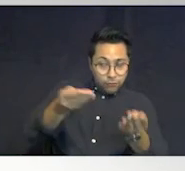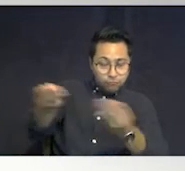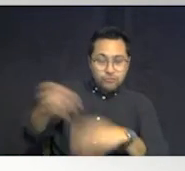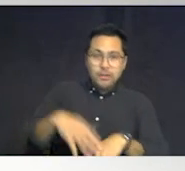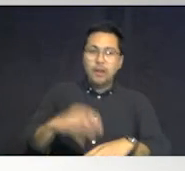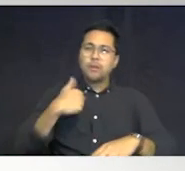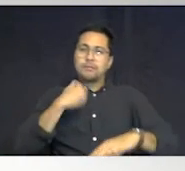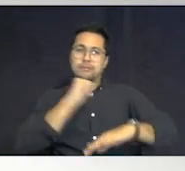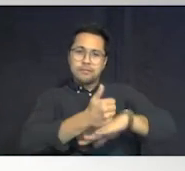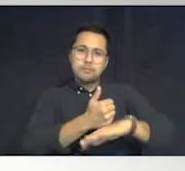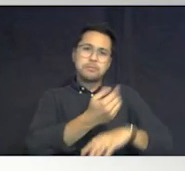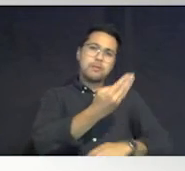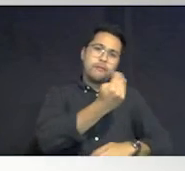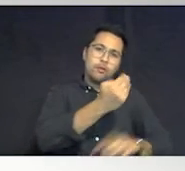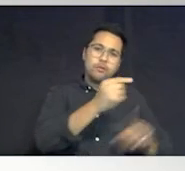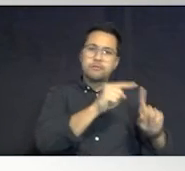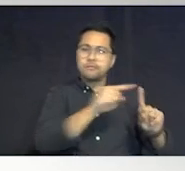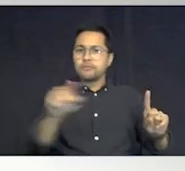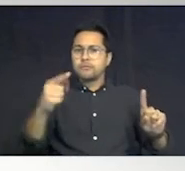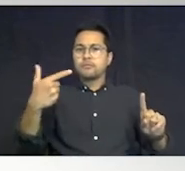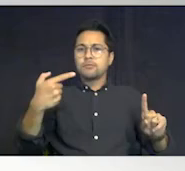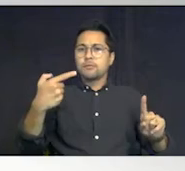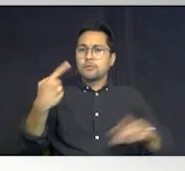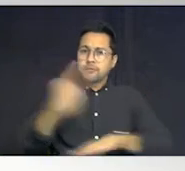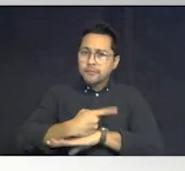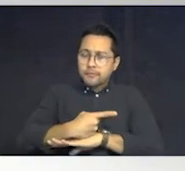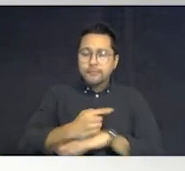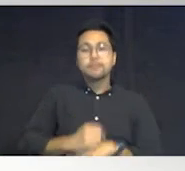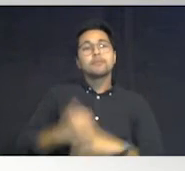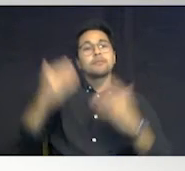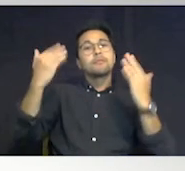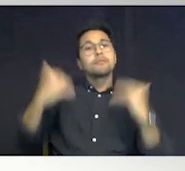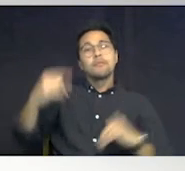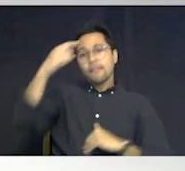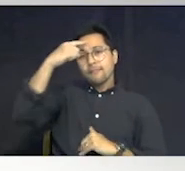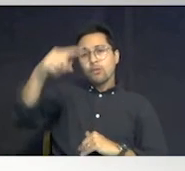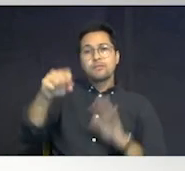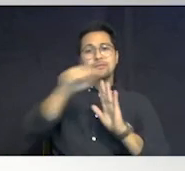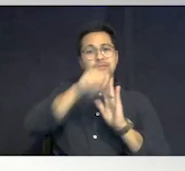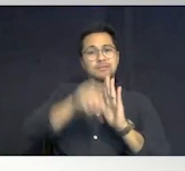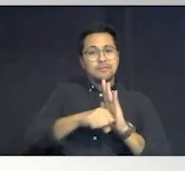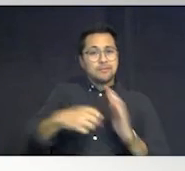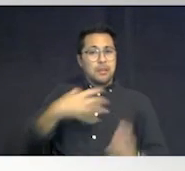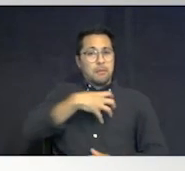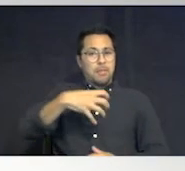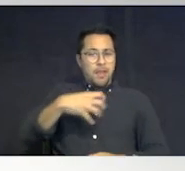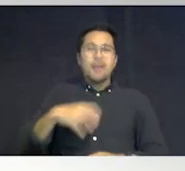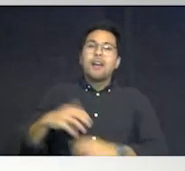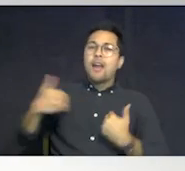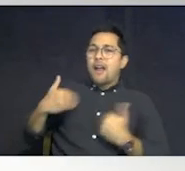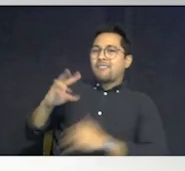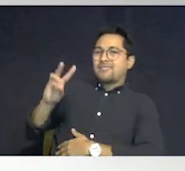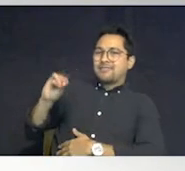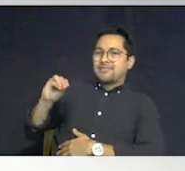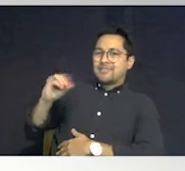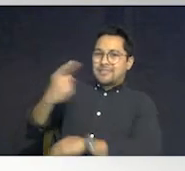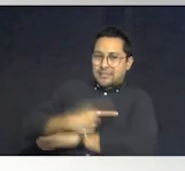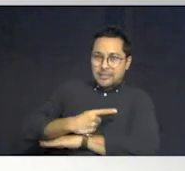within 14 to 21 days. When it comes to state complaints, we have 60 days to fully resolve that